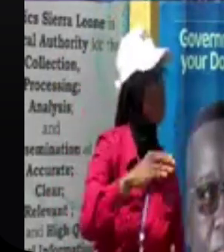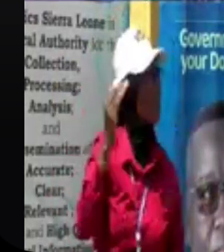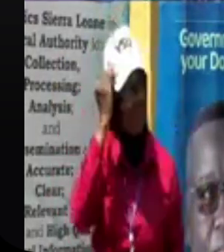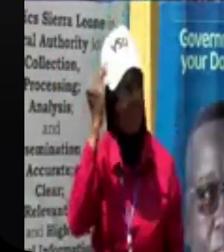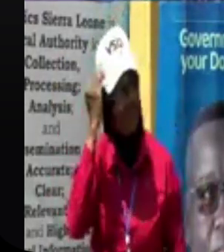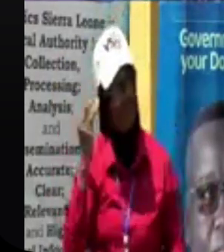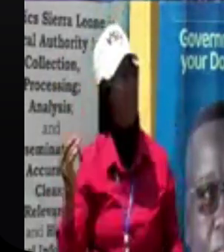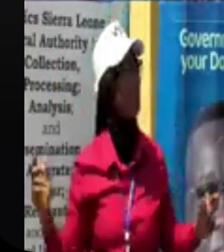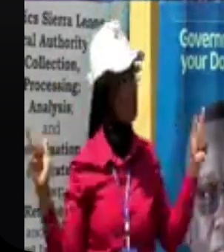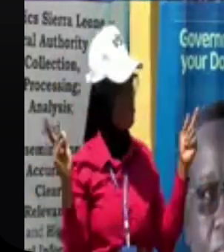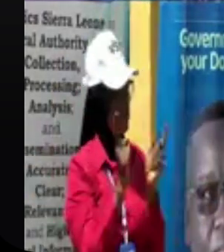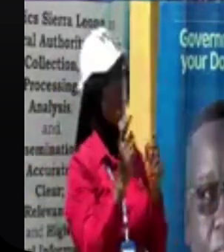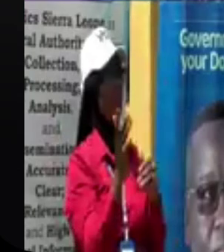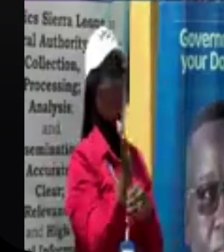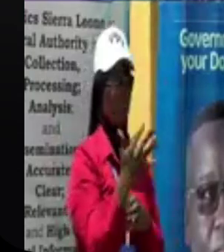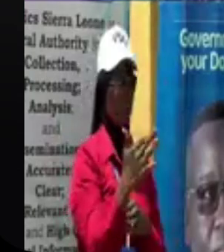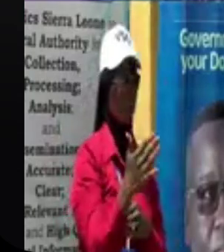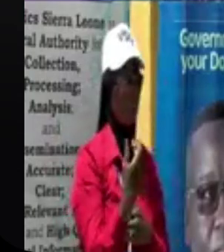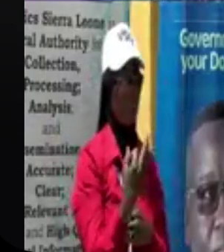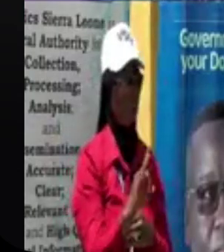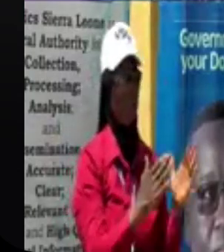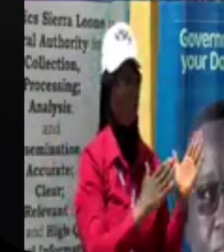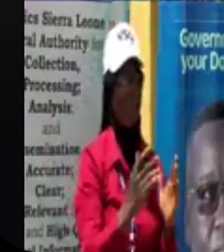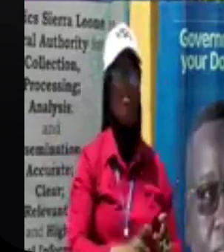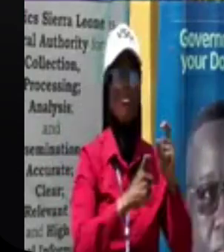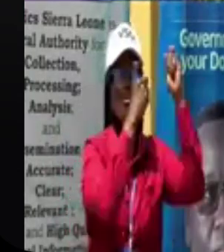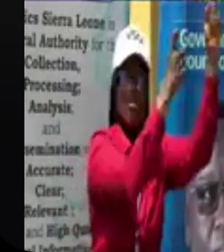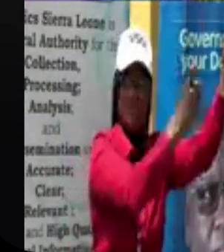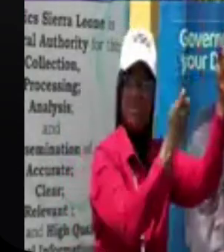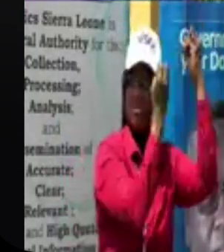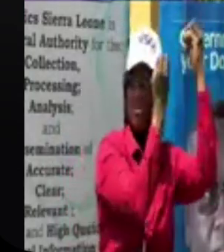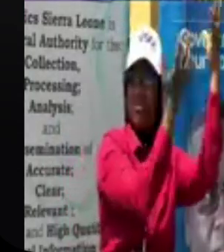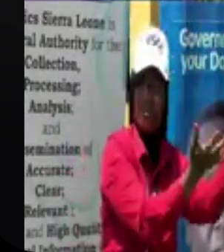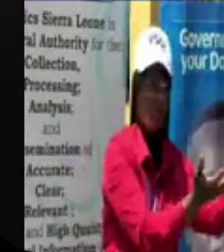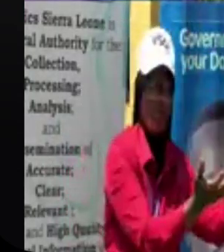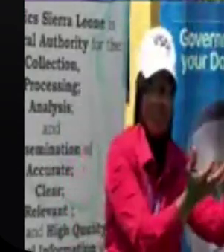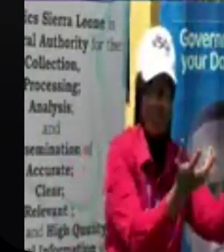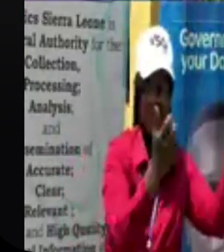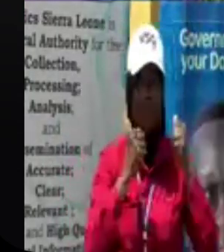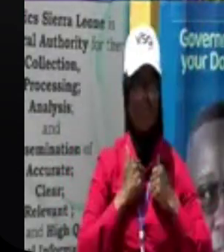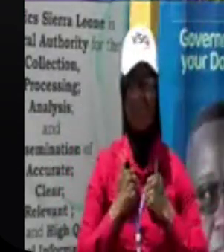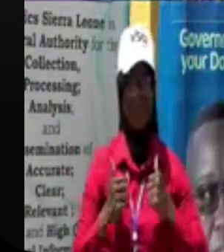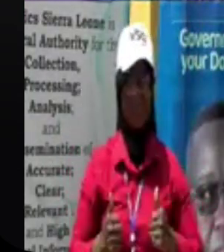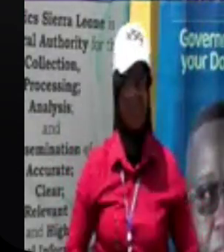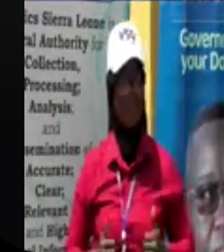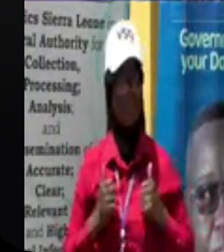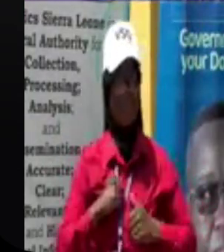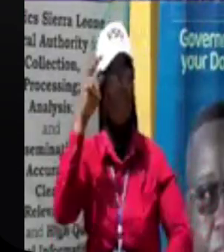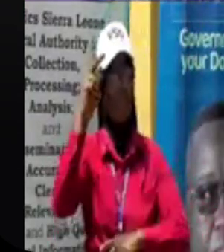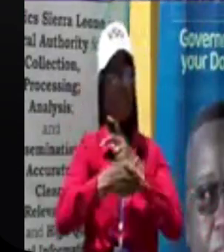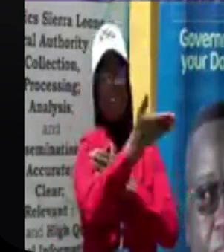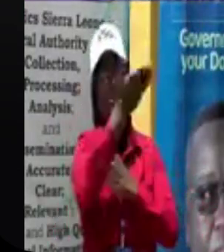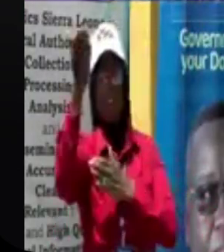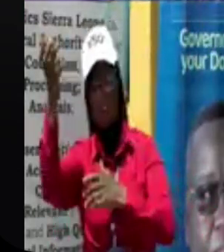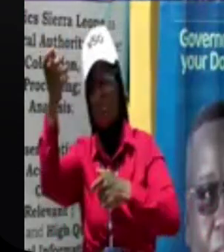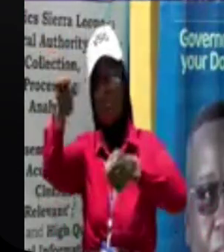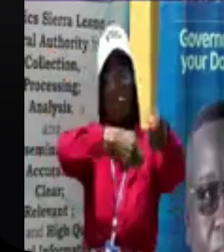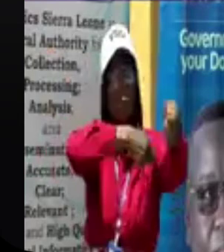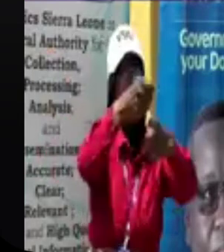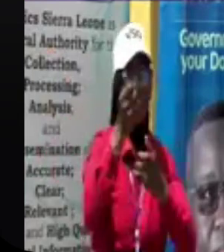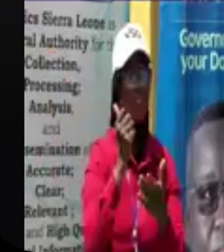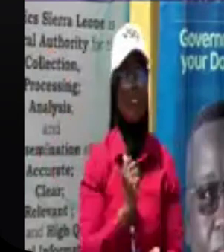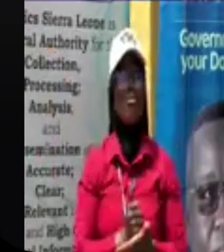to the Ministry of Planning, law will give that information about the address system where the people they operate from who can